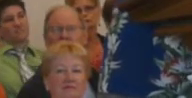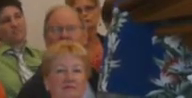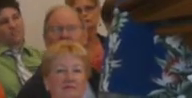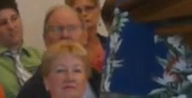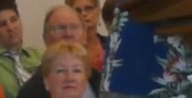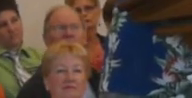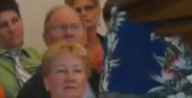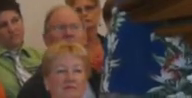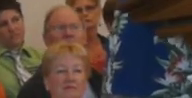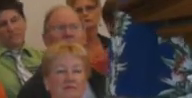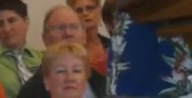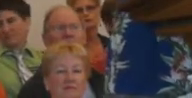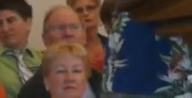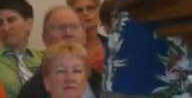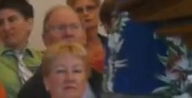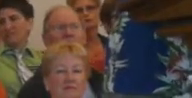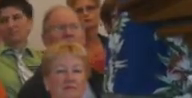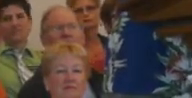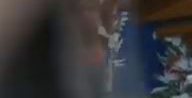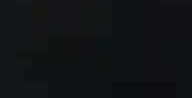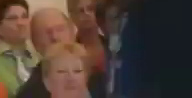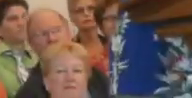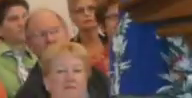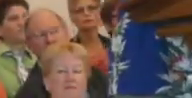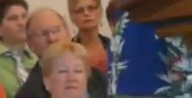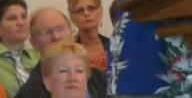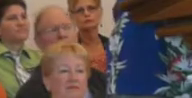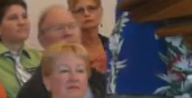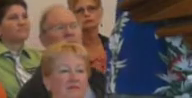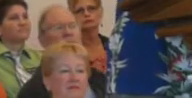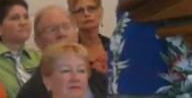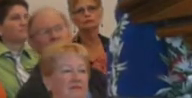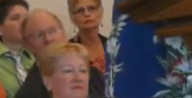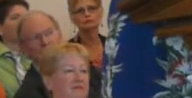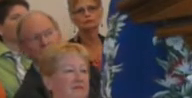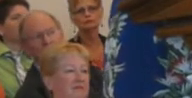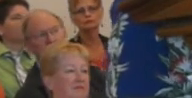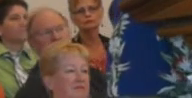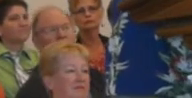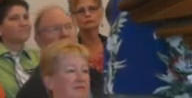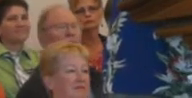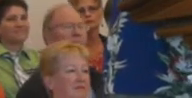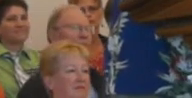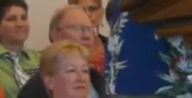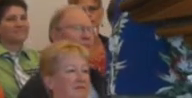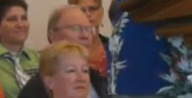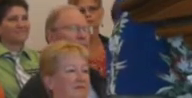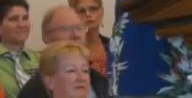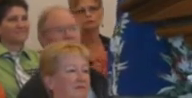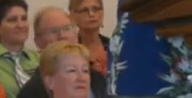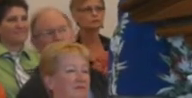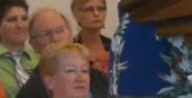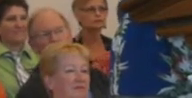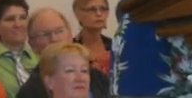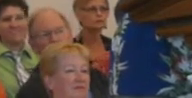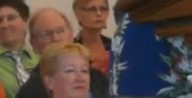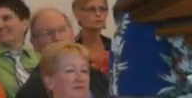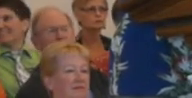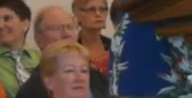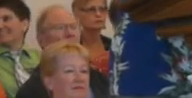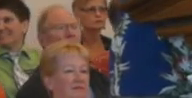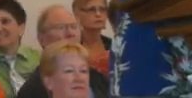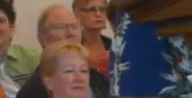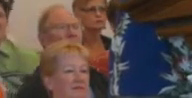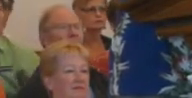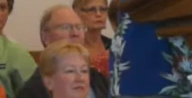your hand up so that they can find you. And thank you for joining us today. Also, can I have the ushers pass out the Ritual